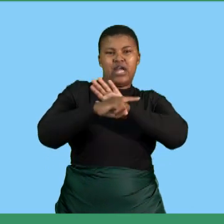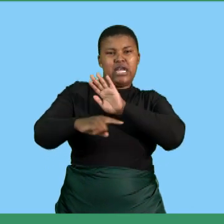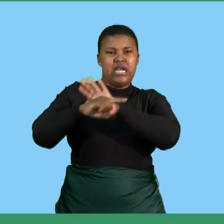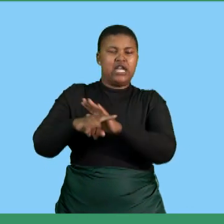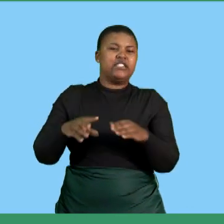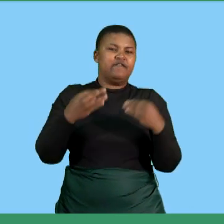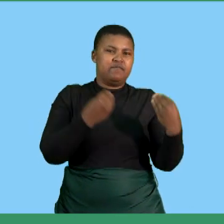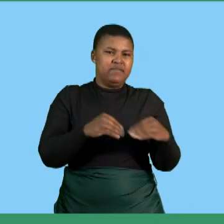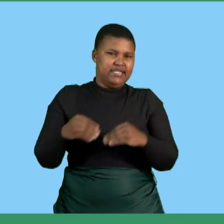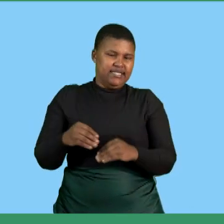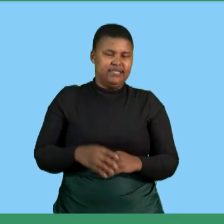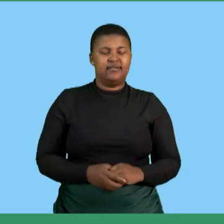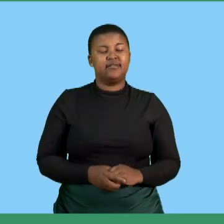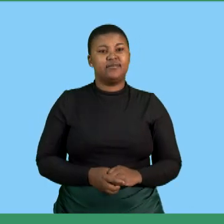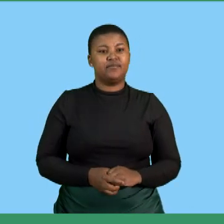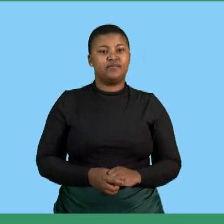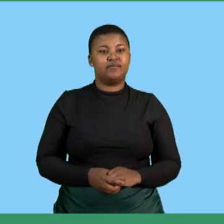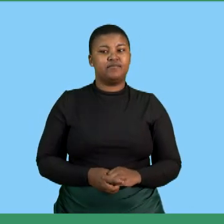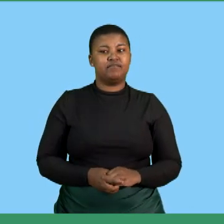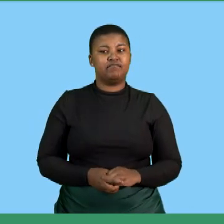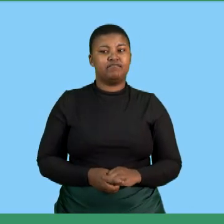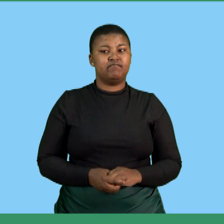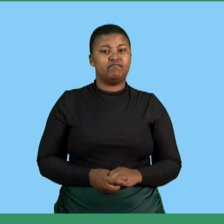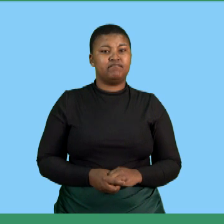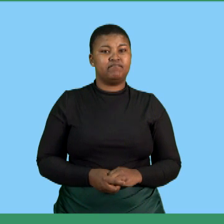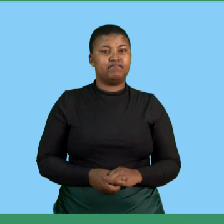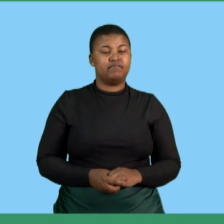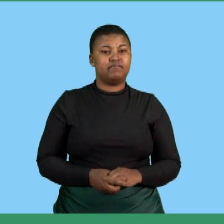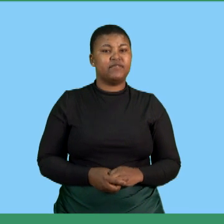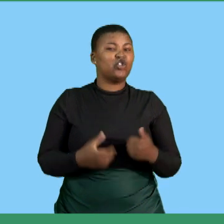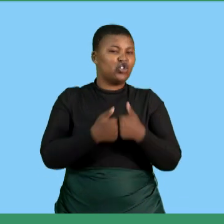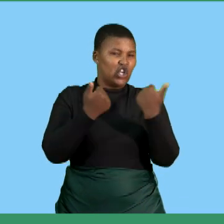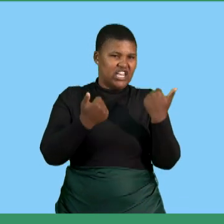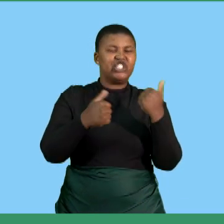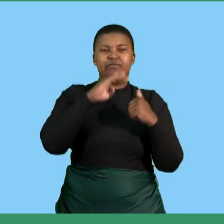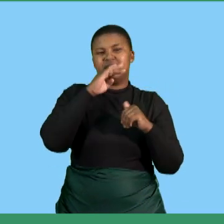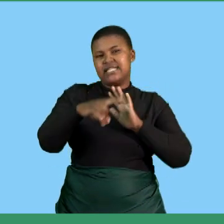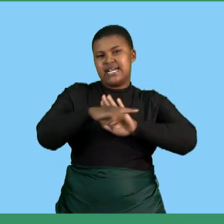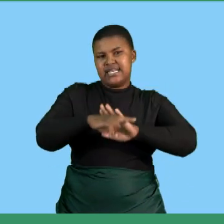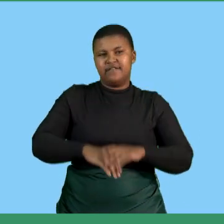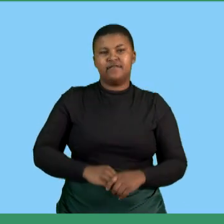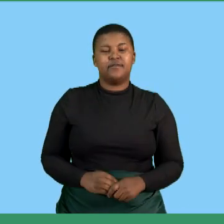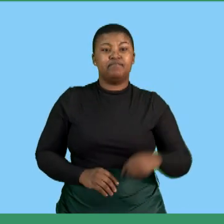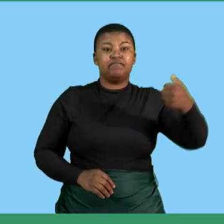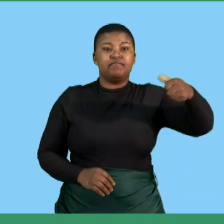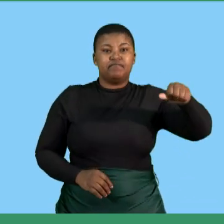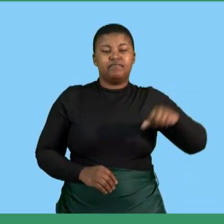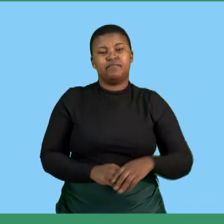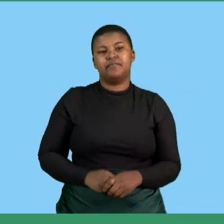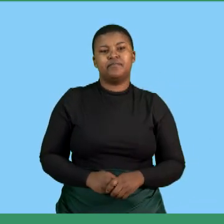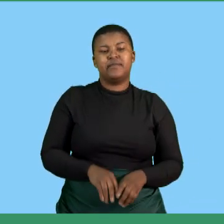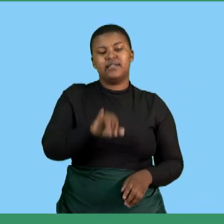a negative impact on your business. So a challenge is of course then negative. So